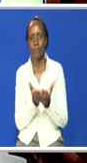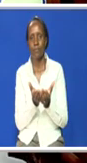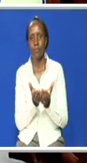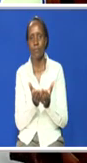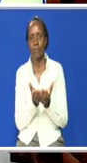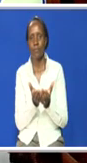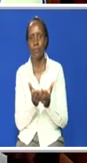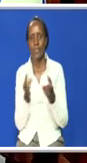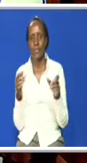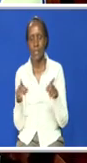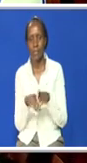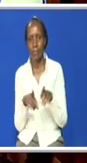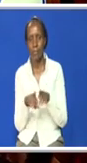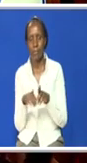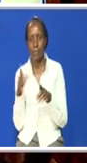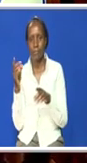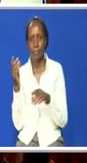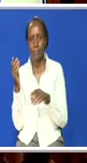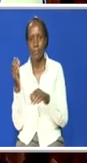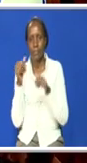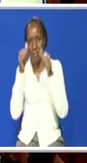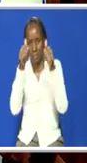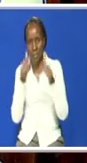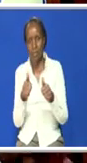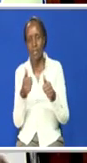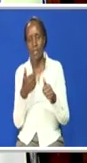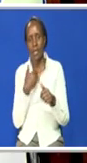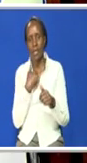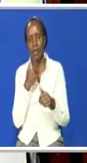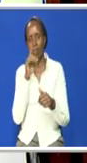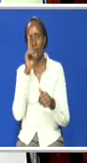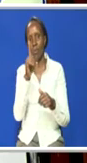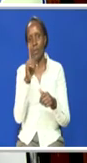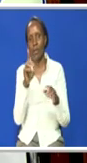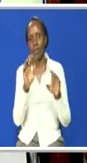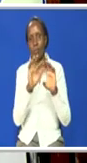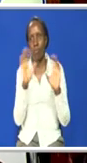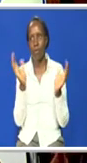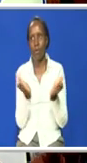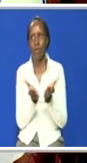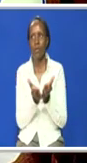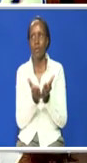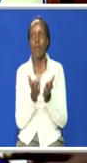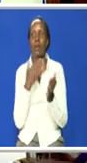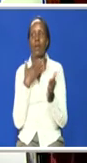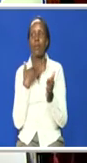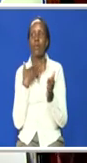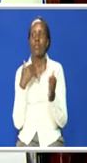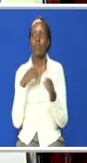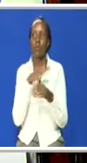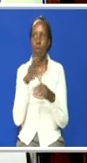And here I have one ball. I want to put them